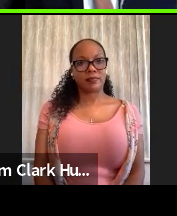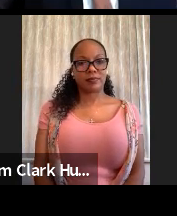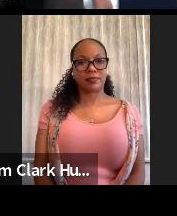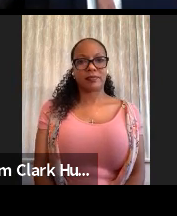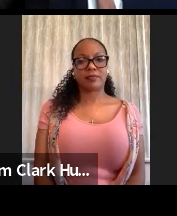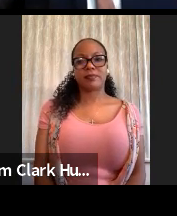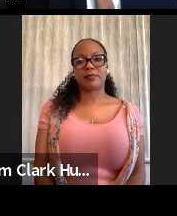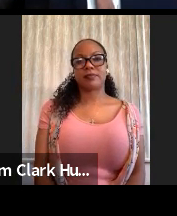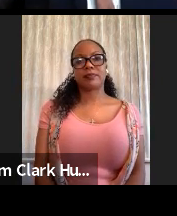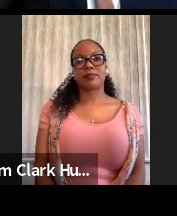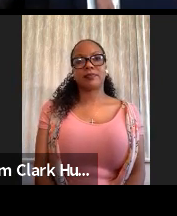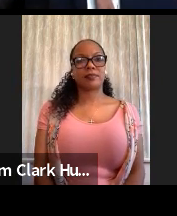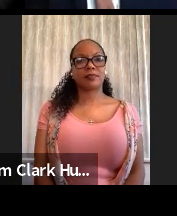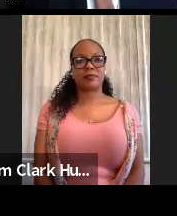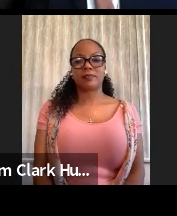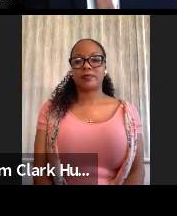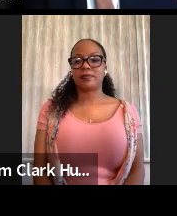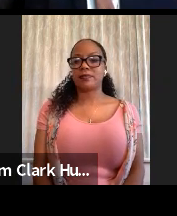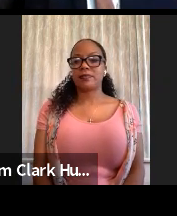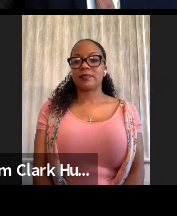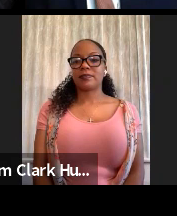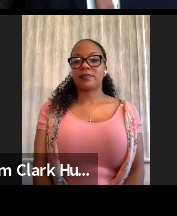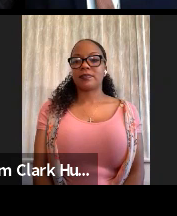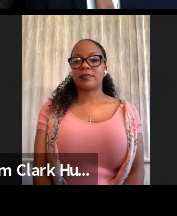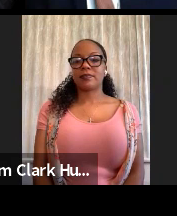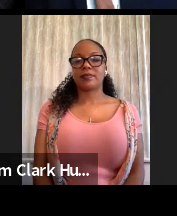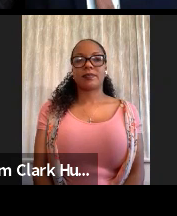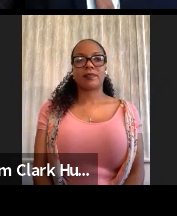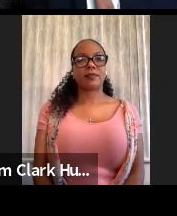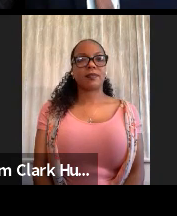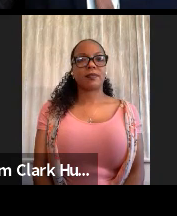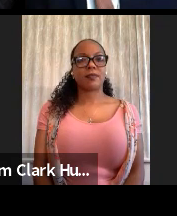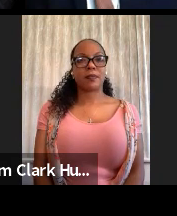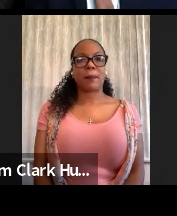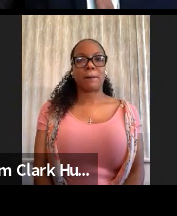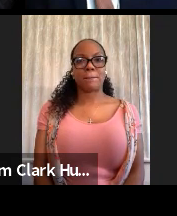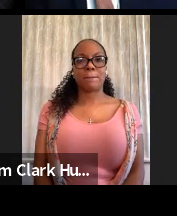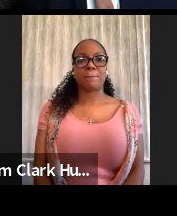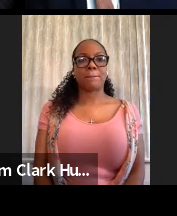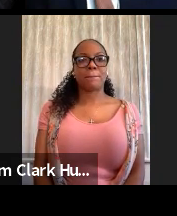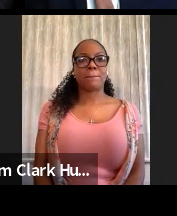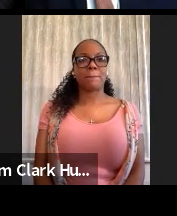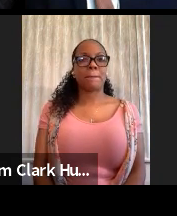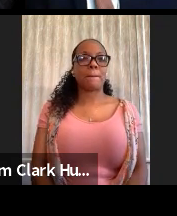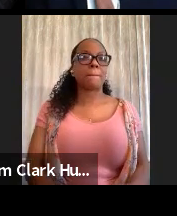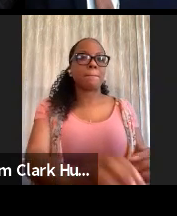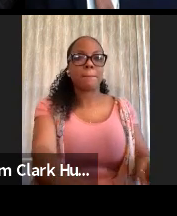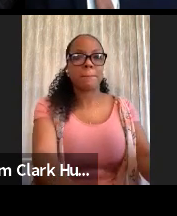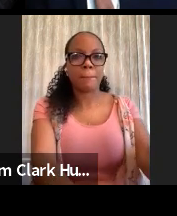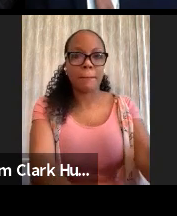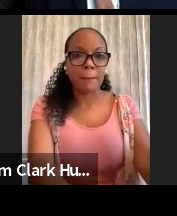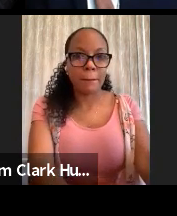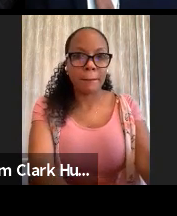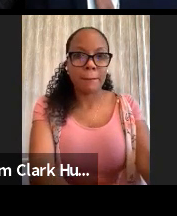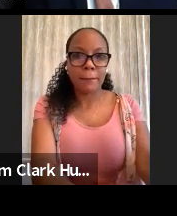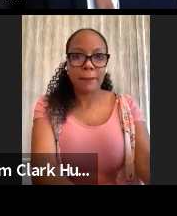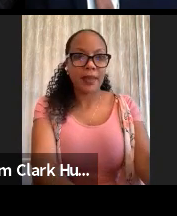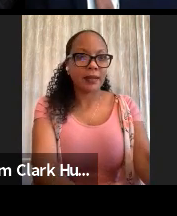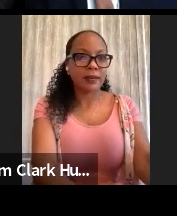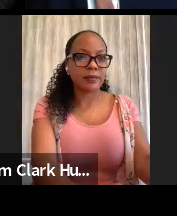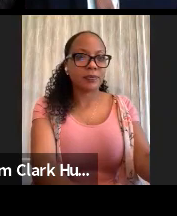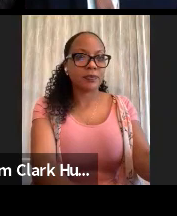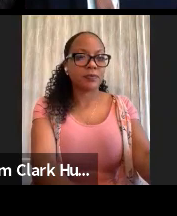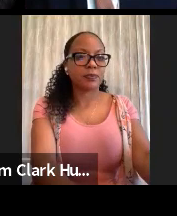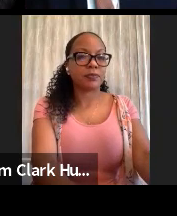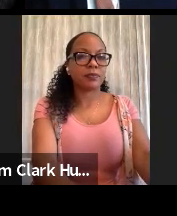And then we'll Certainly. Everyone has the amendment in front of them. Yes, sir. Yes. All right. We are going to, it's